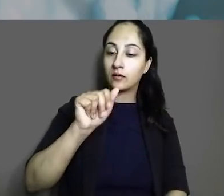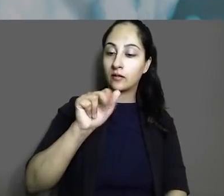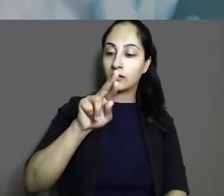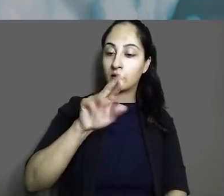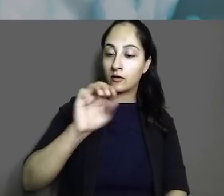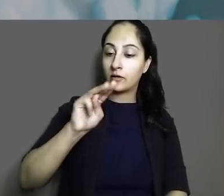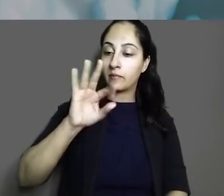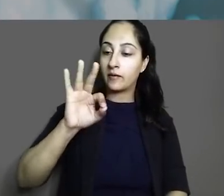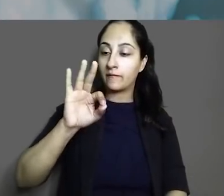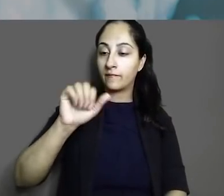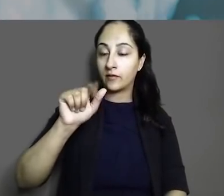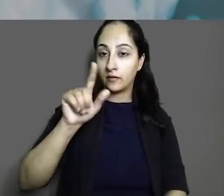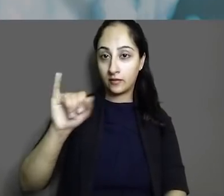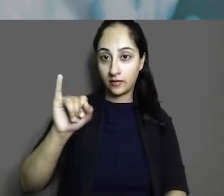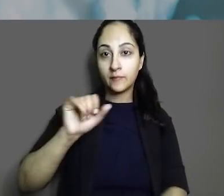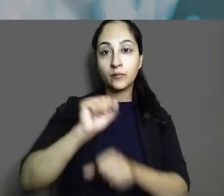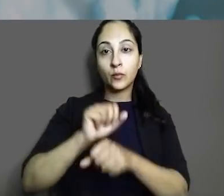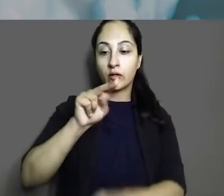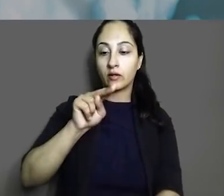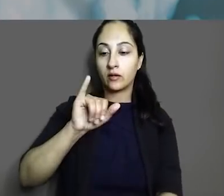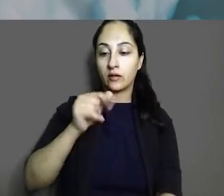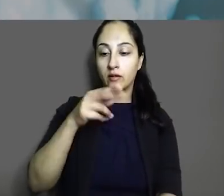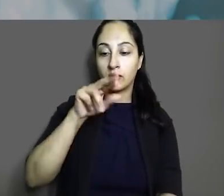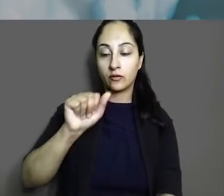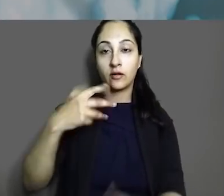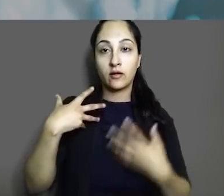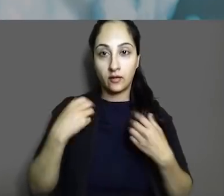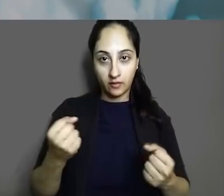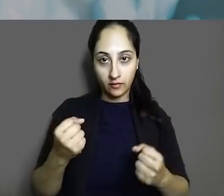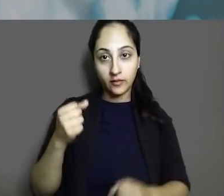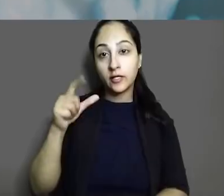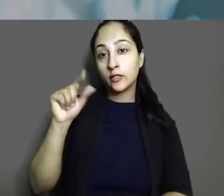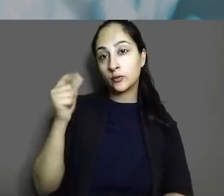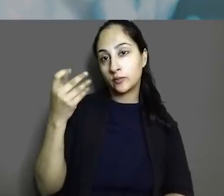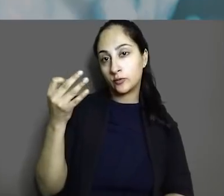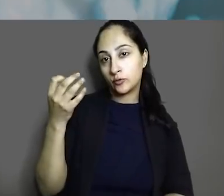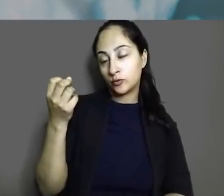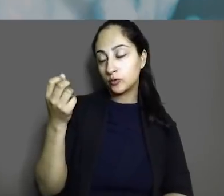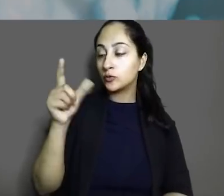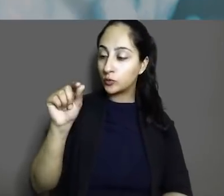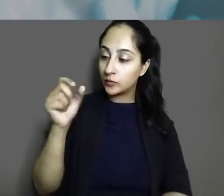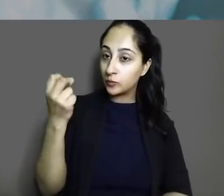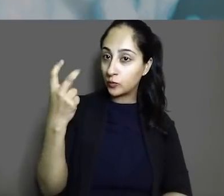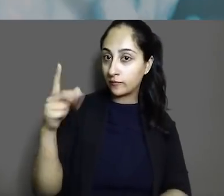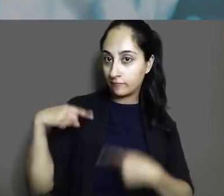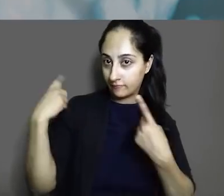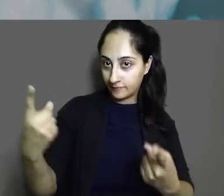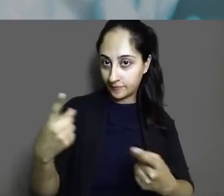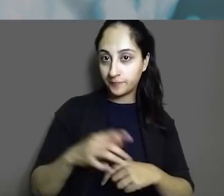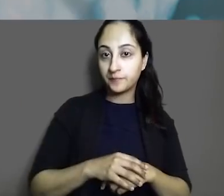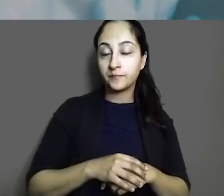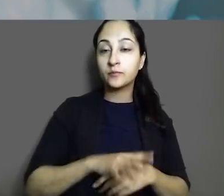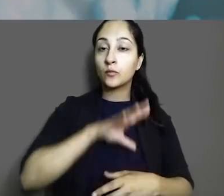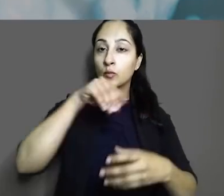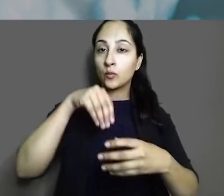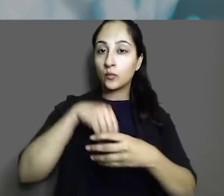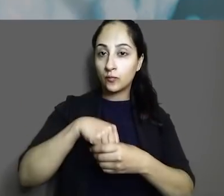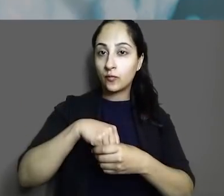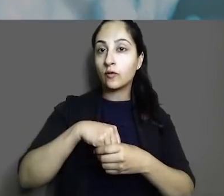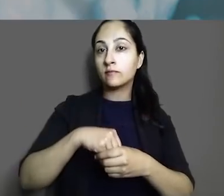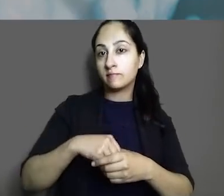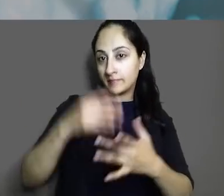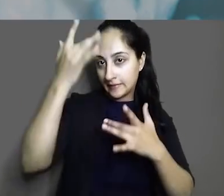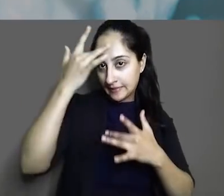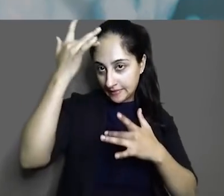finally, Dr. Karim F. Ali joined Niagara Health in 2012 and established the Division of Infectious Diseases.